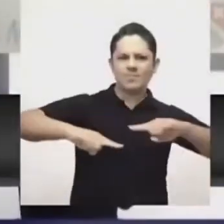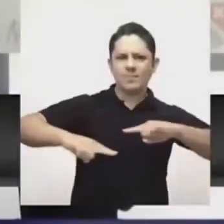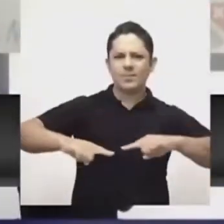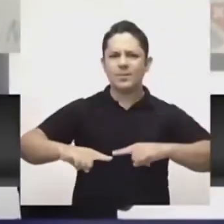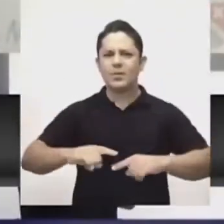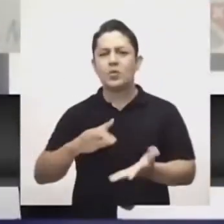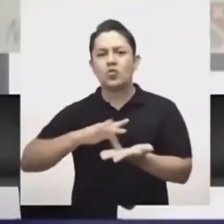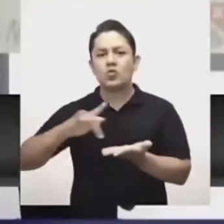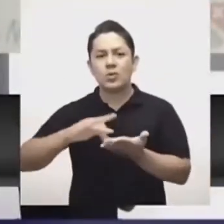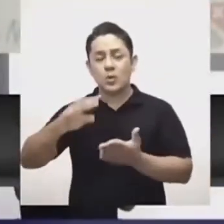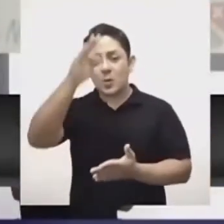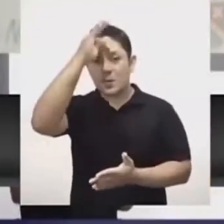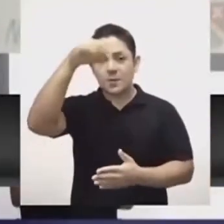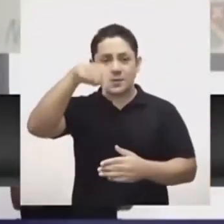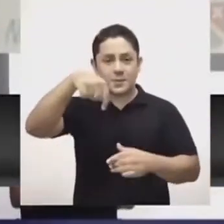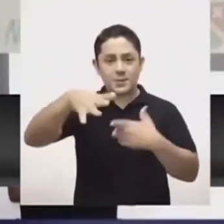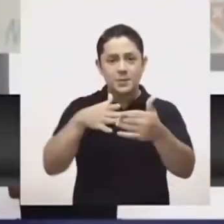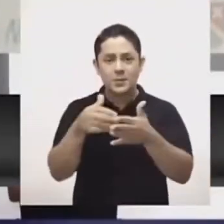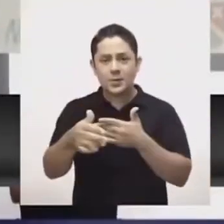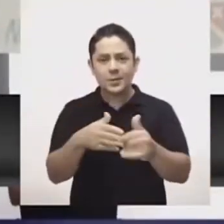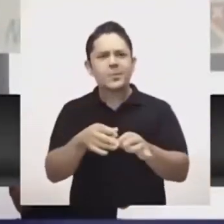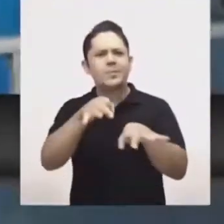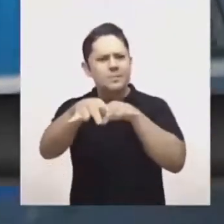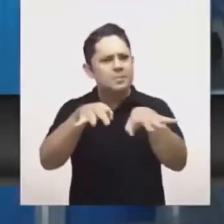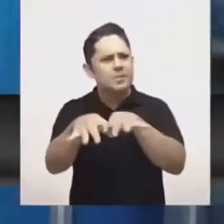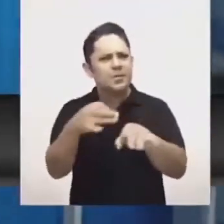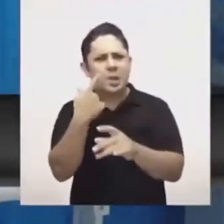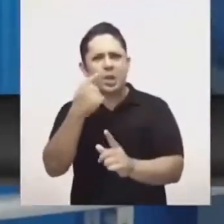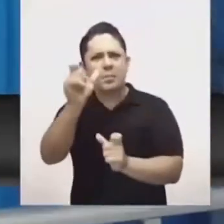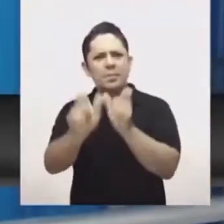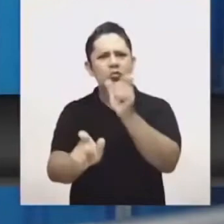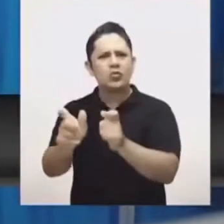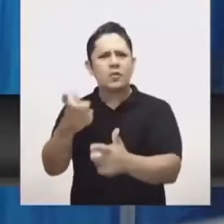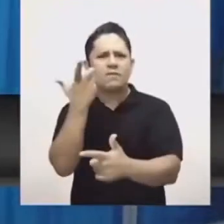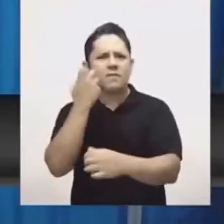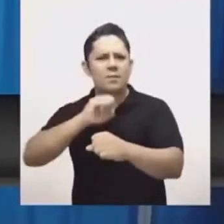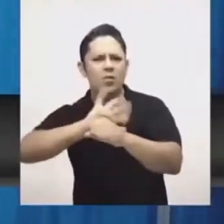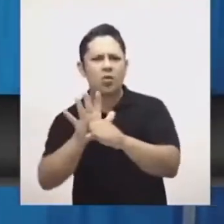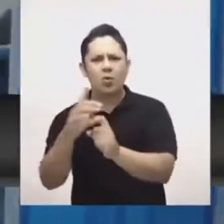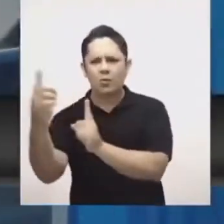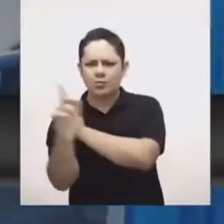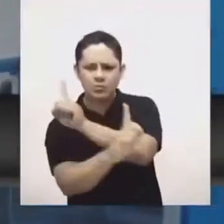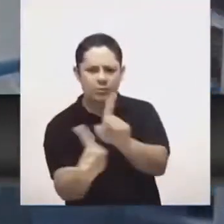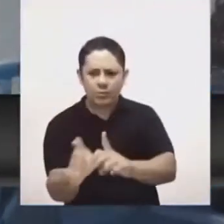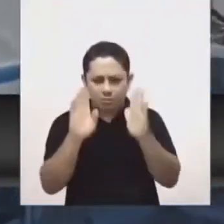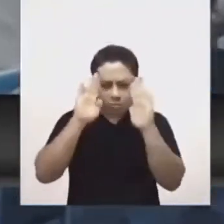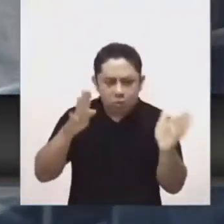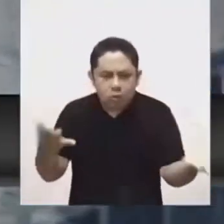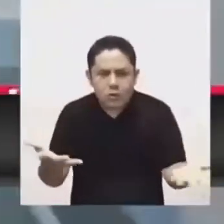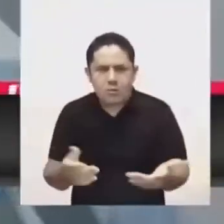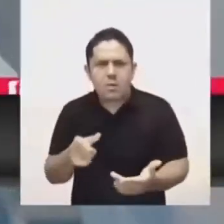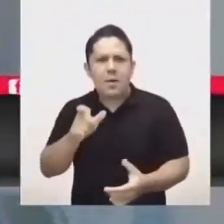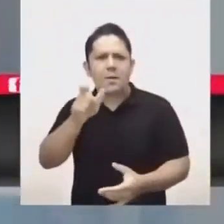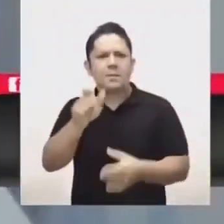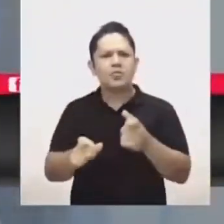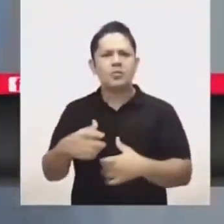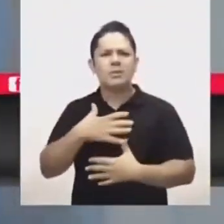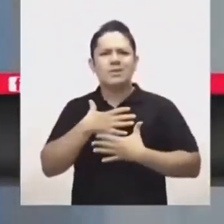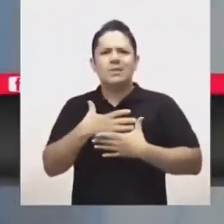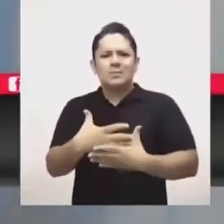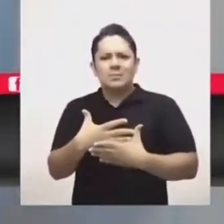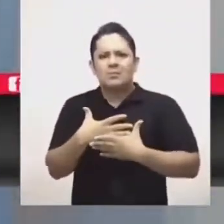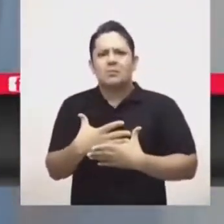The emergency coordinator of the departmental hospital explained how the process of care of patients who arrive at the service with respiratory symptoms is carried